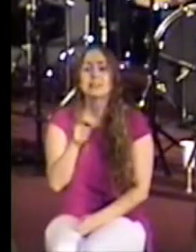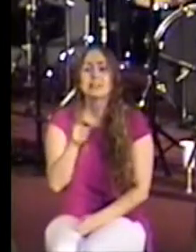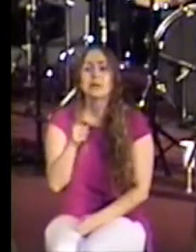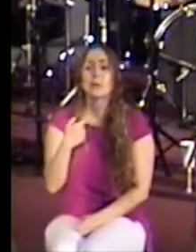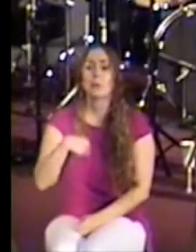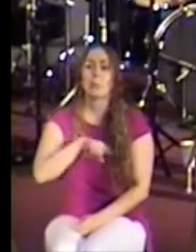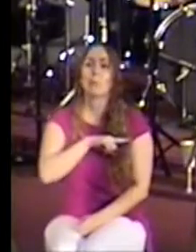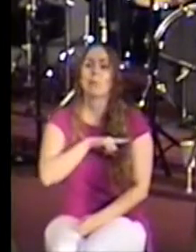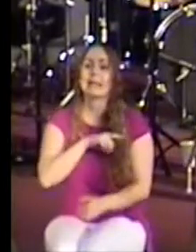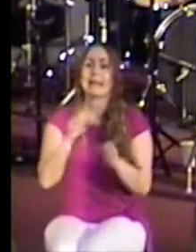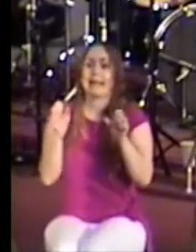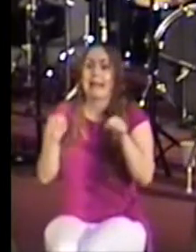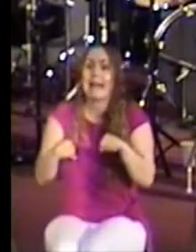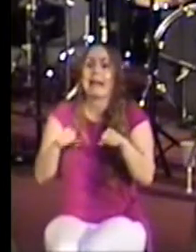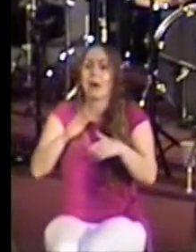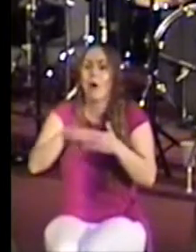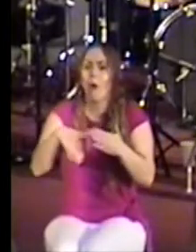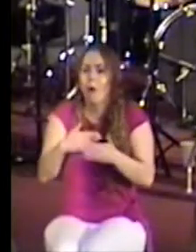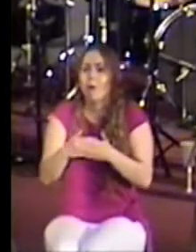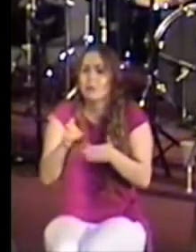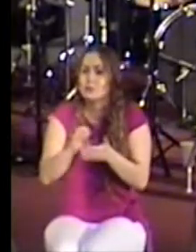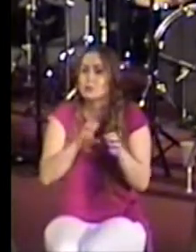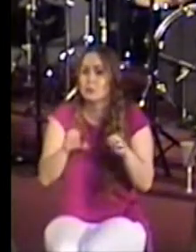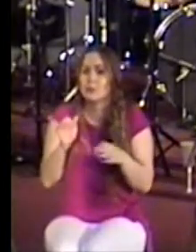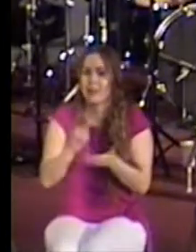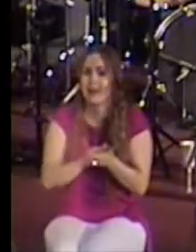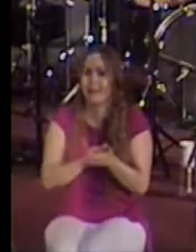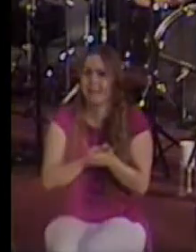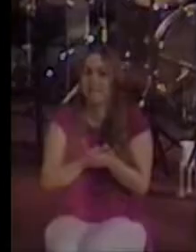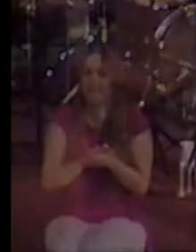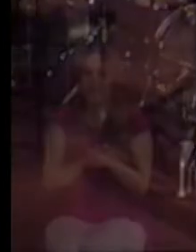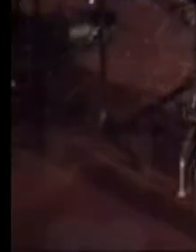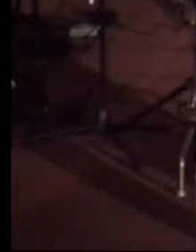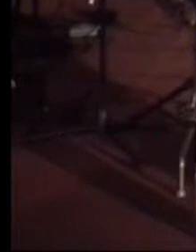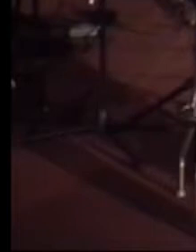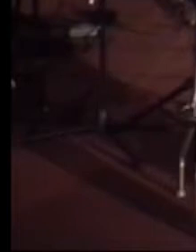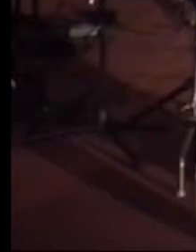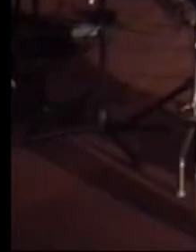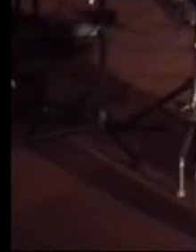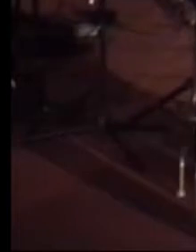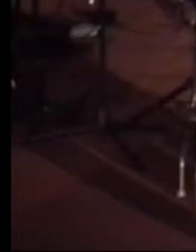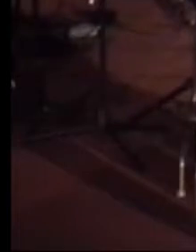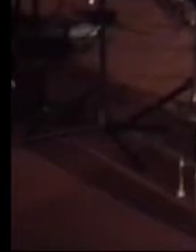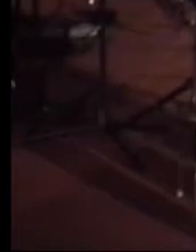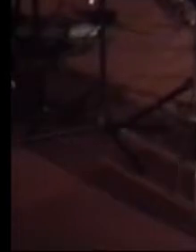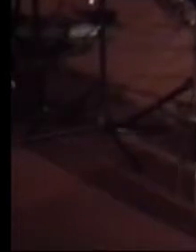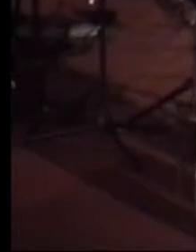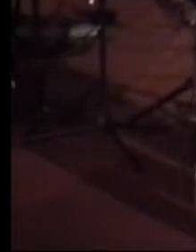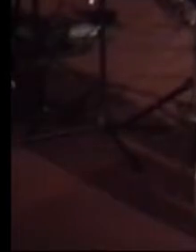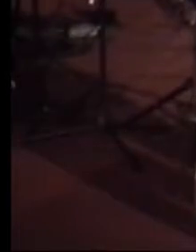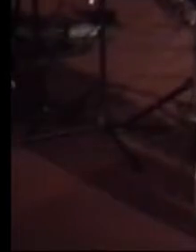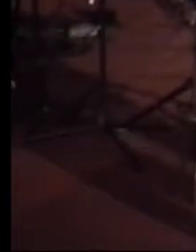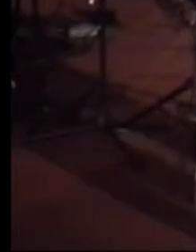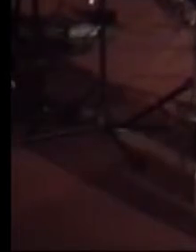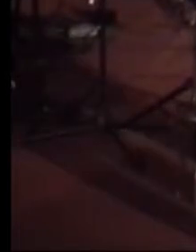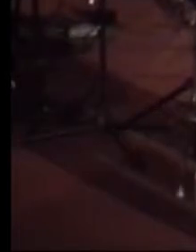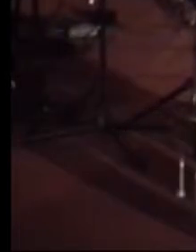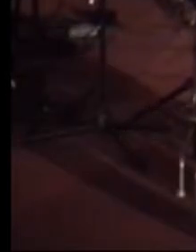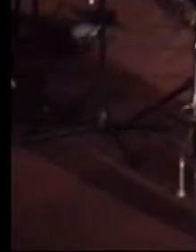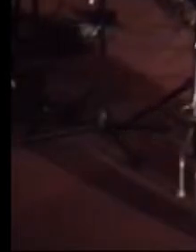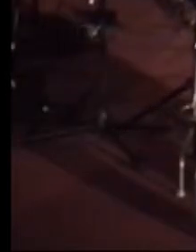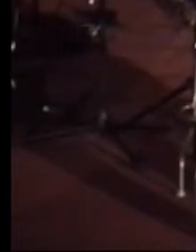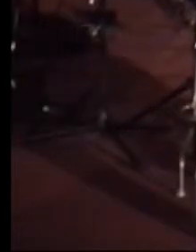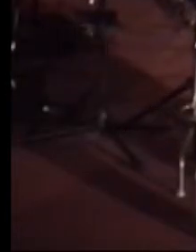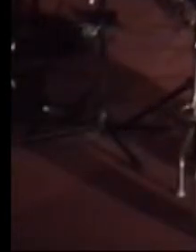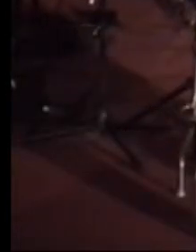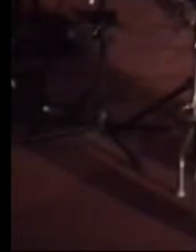of doing something like that. Amen? Sure we are. And we look at ourselves and we say, man, how could I think of stuff like that? Why did